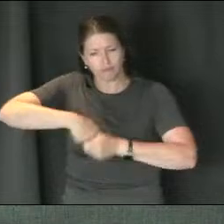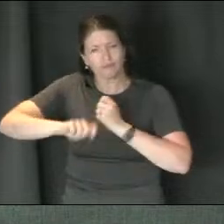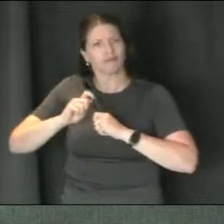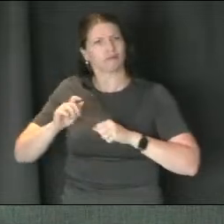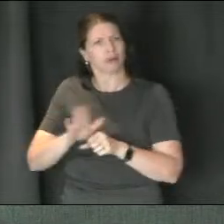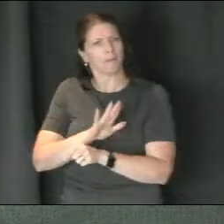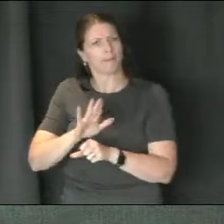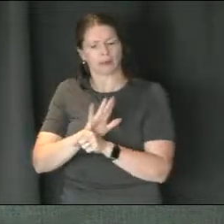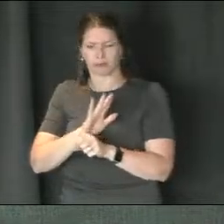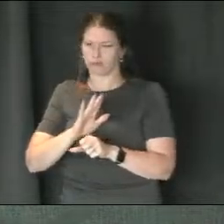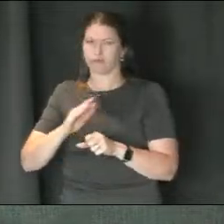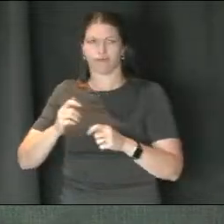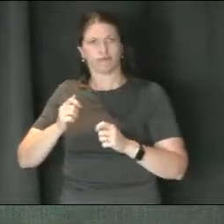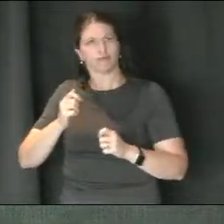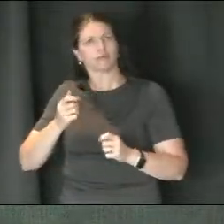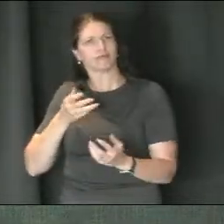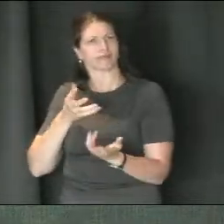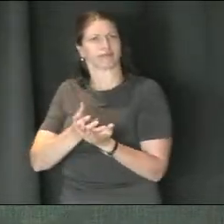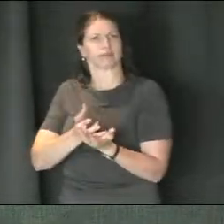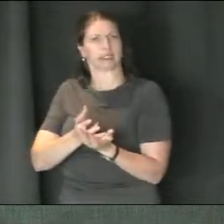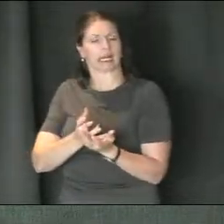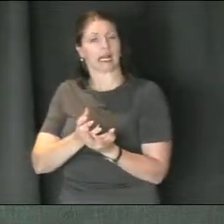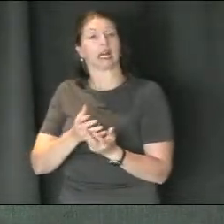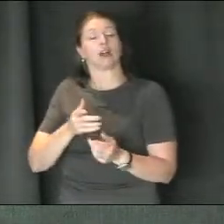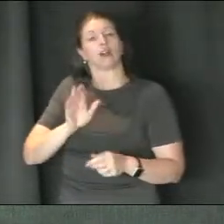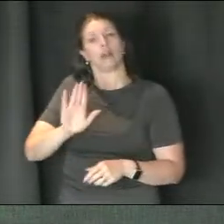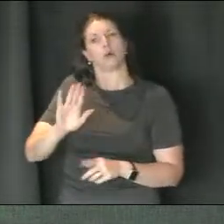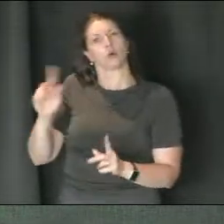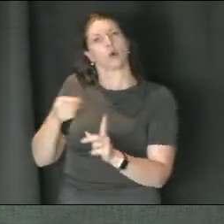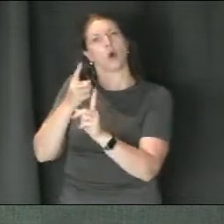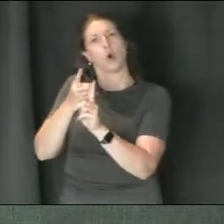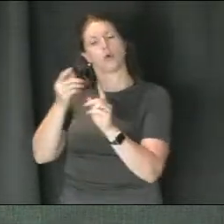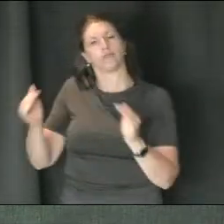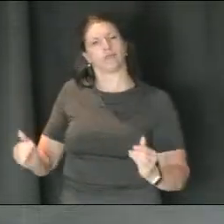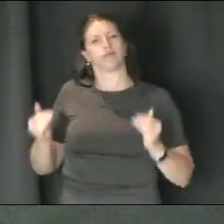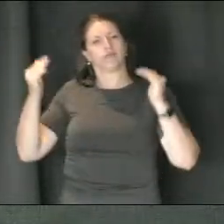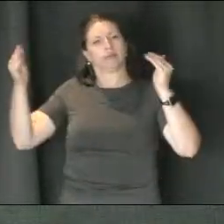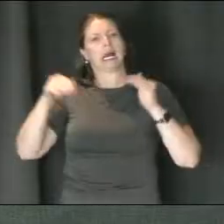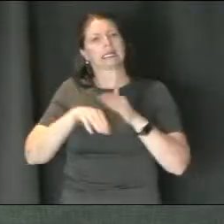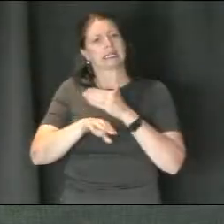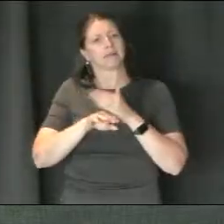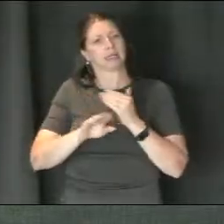with disabilities and enhance accessibility throughout our province. Congratulations.